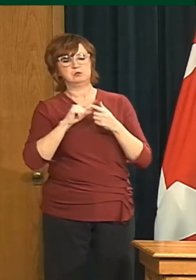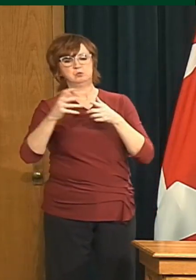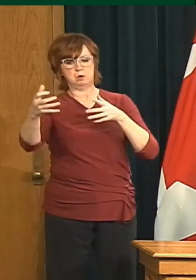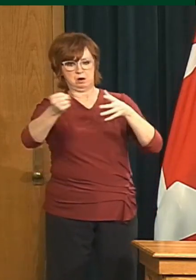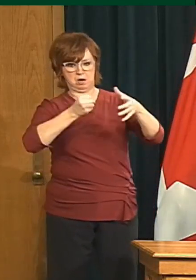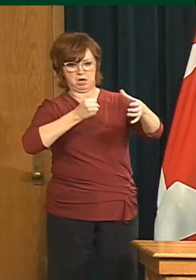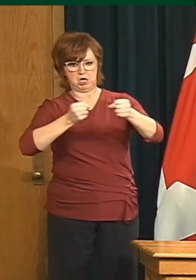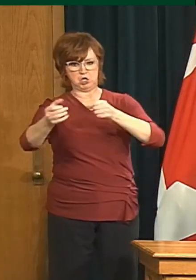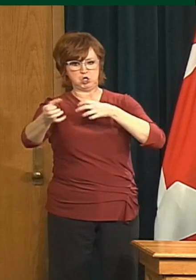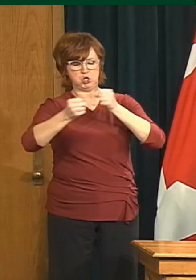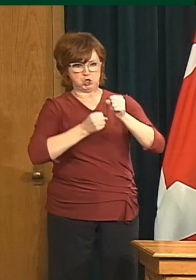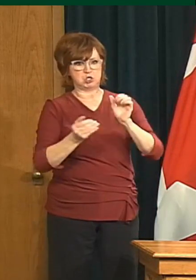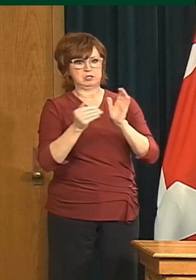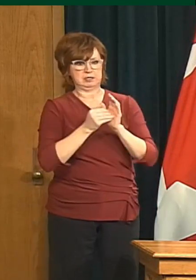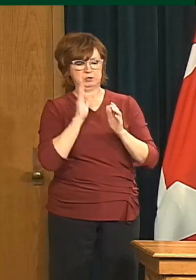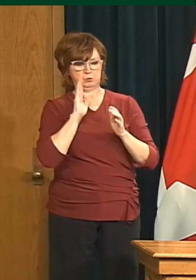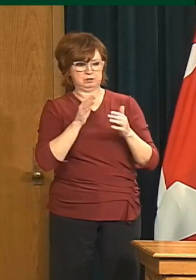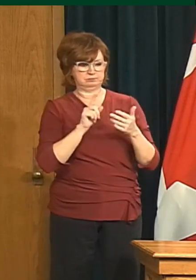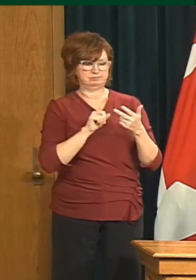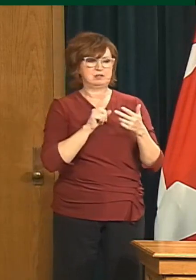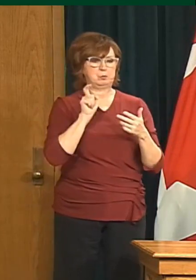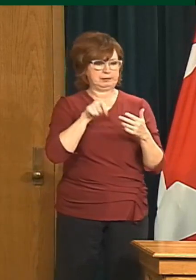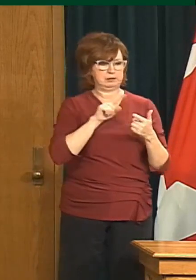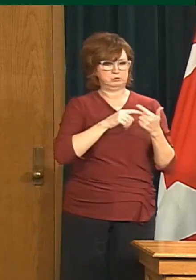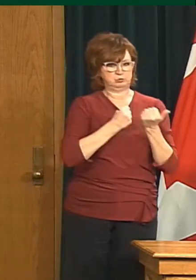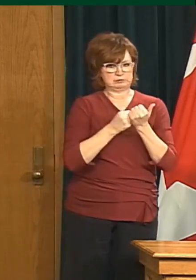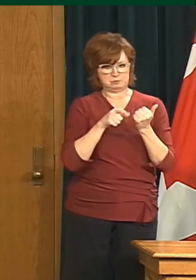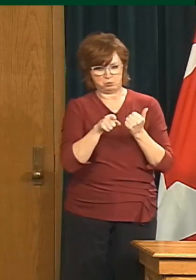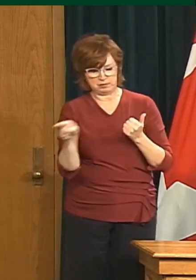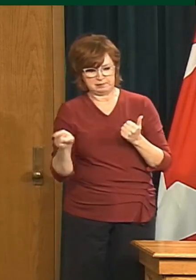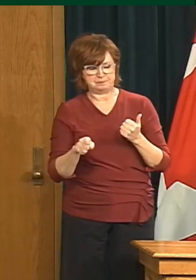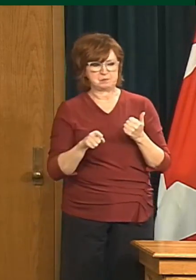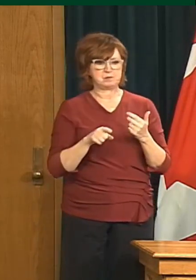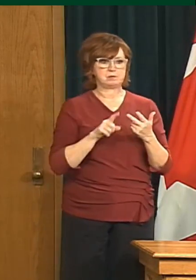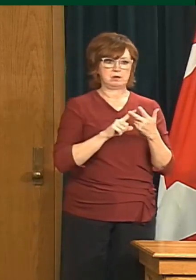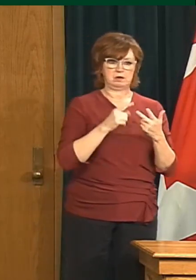citizens manage through this downtime. But the